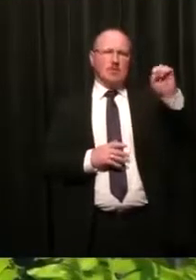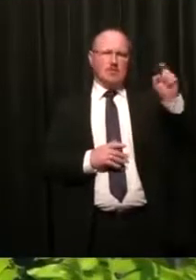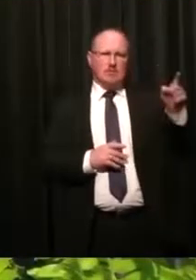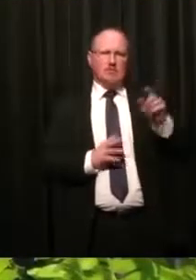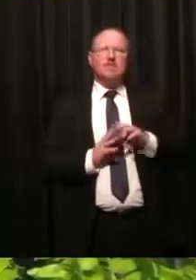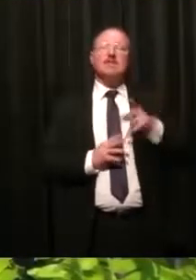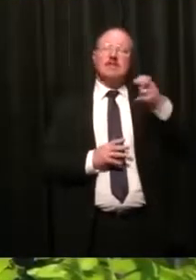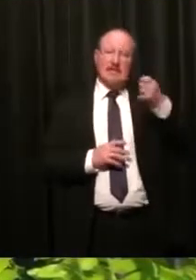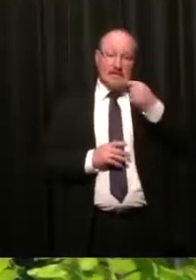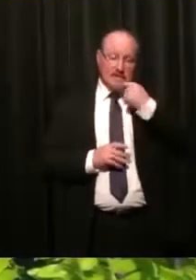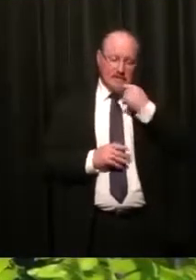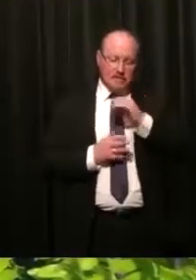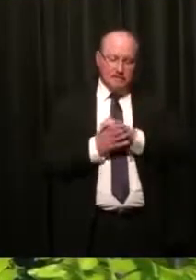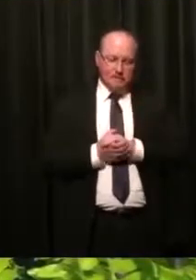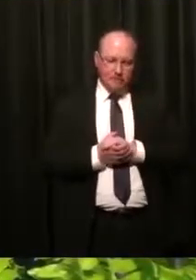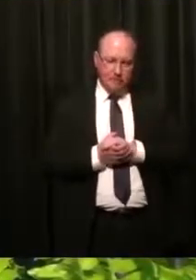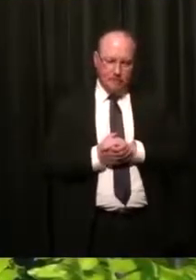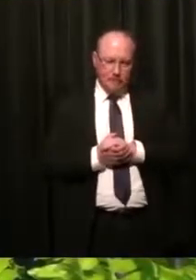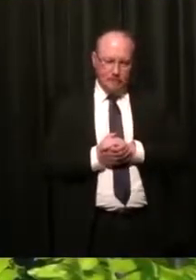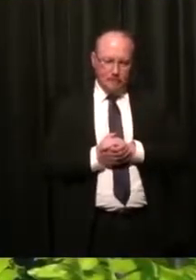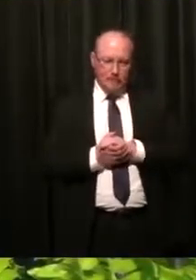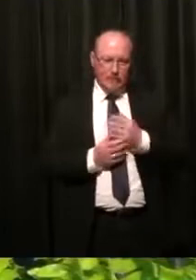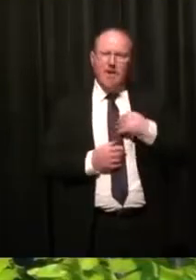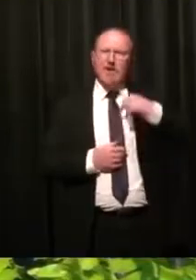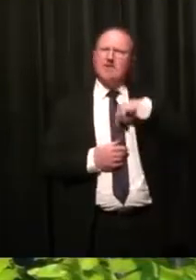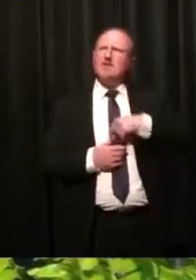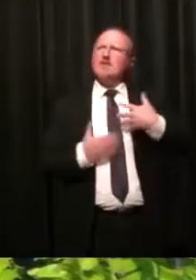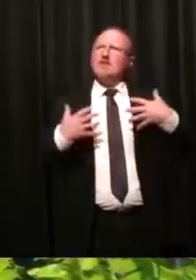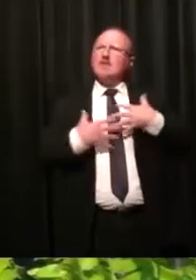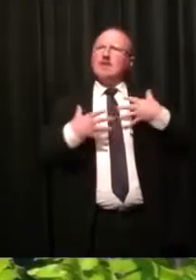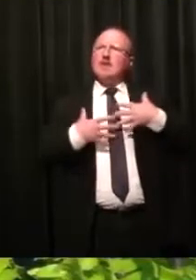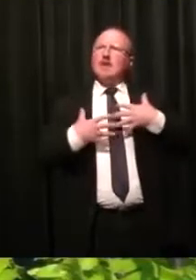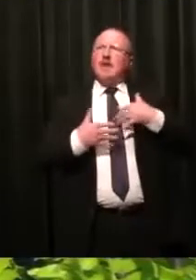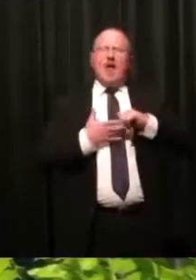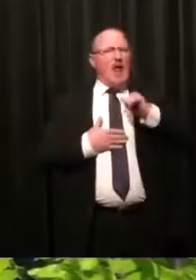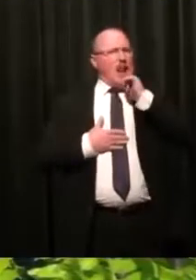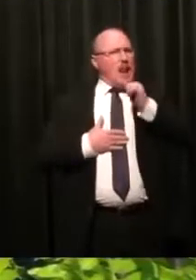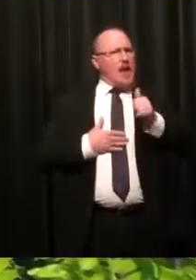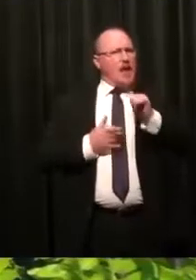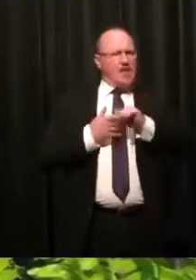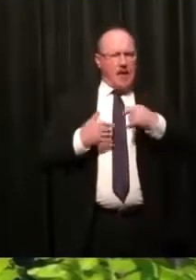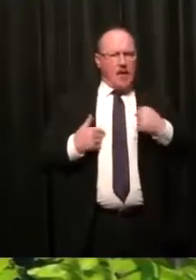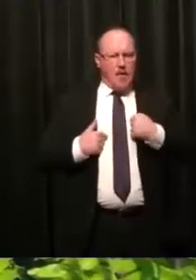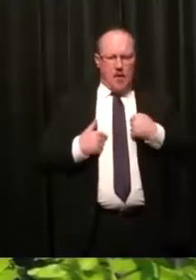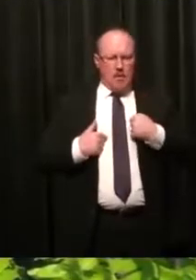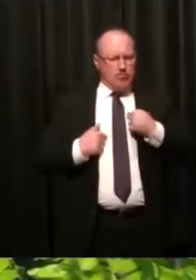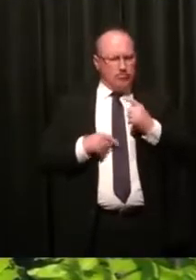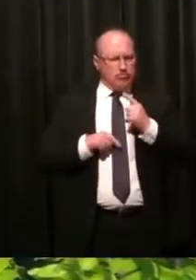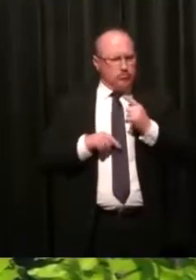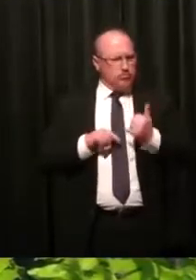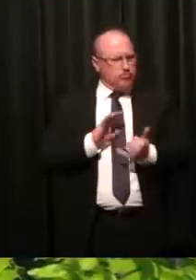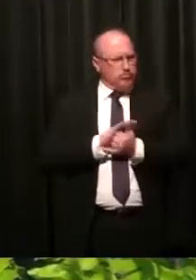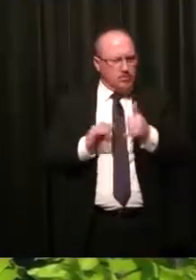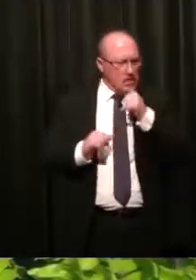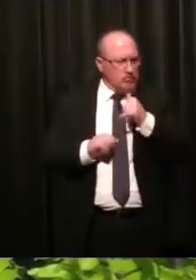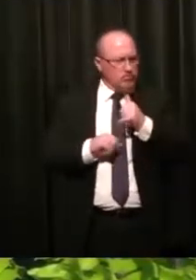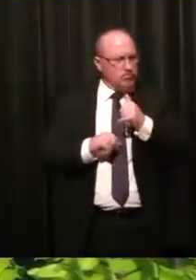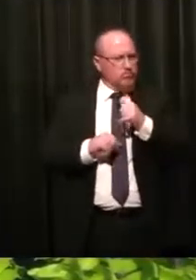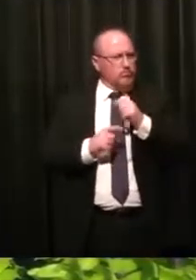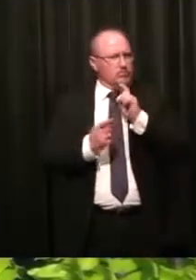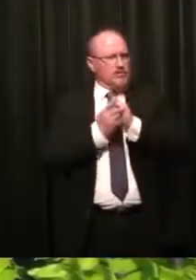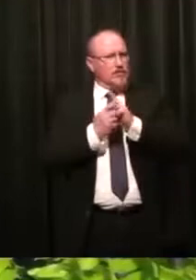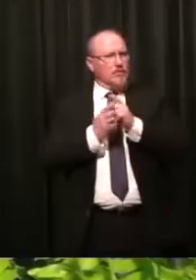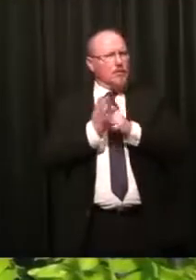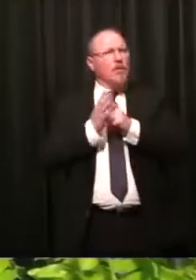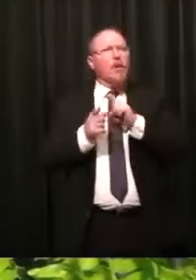Cruz. He said, "Our deepest fear is not that we are inadequate.